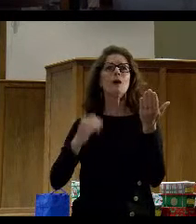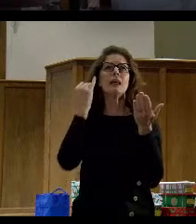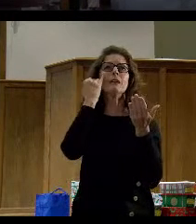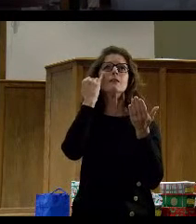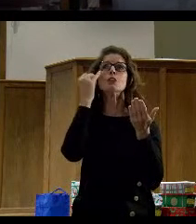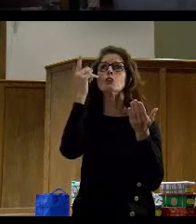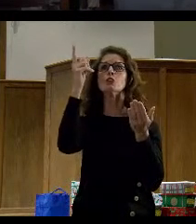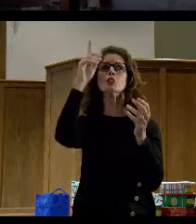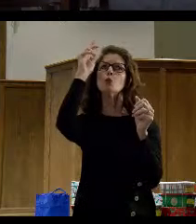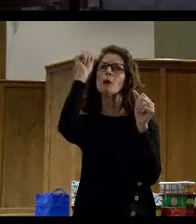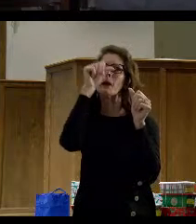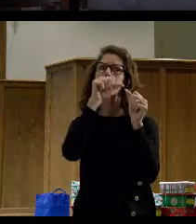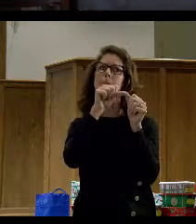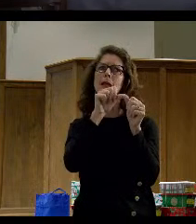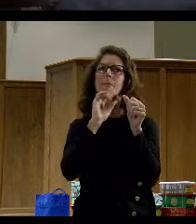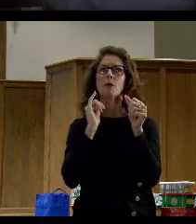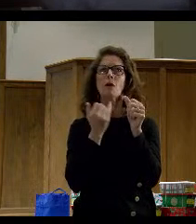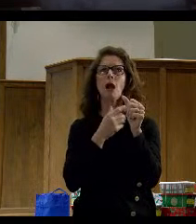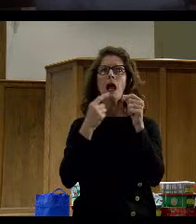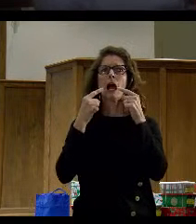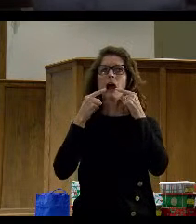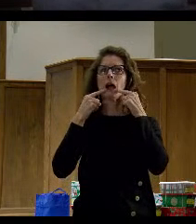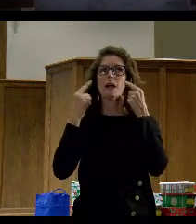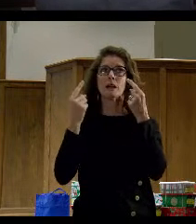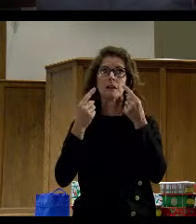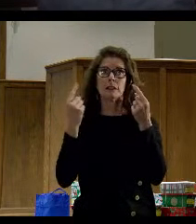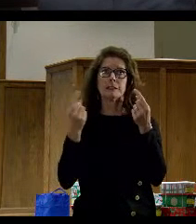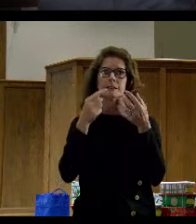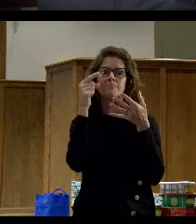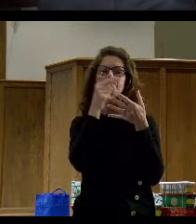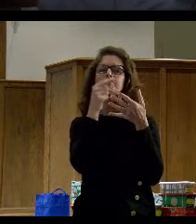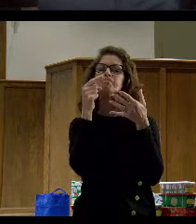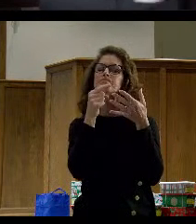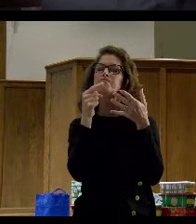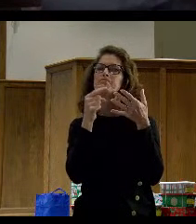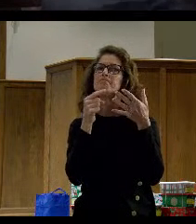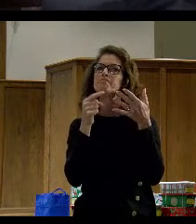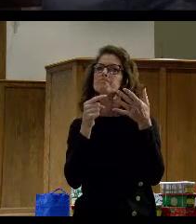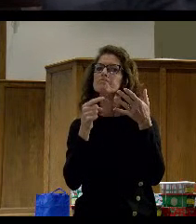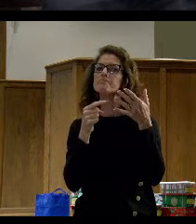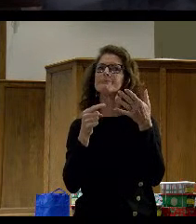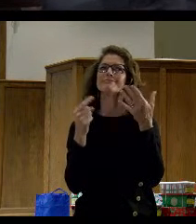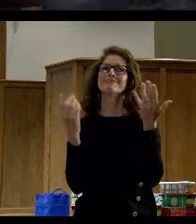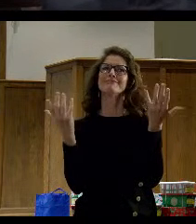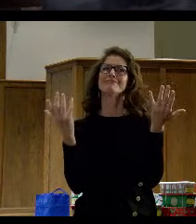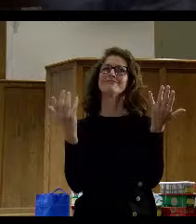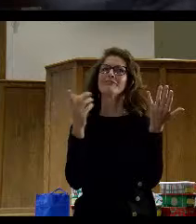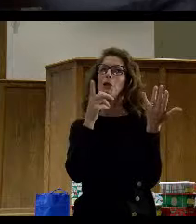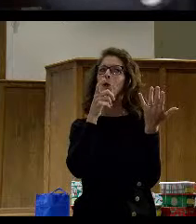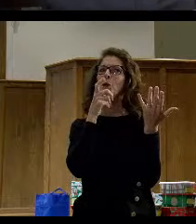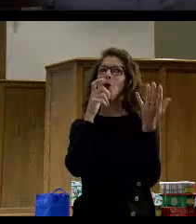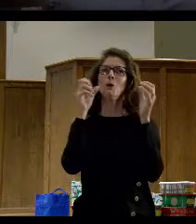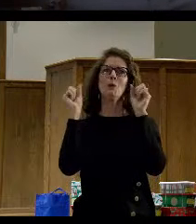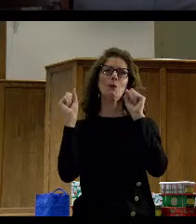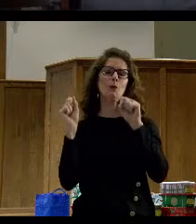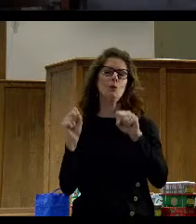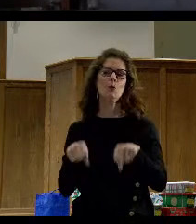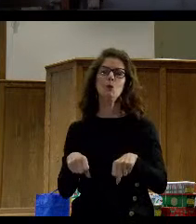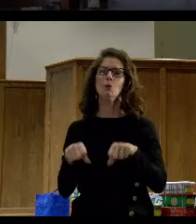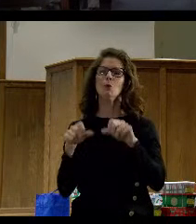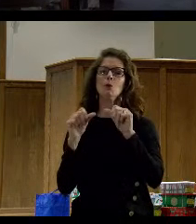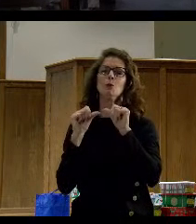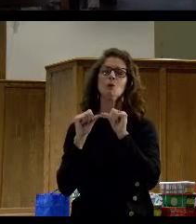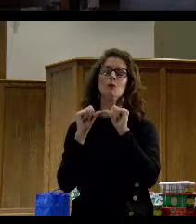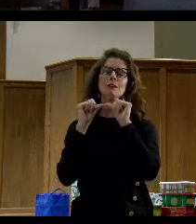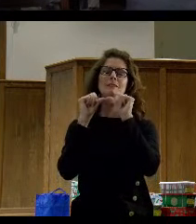Lord, if you mark our transgressions, who would stand? Lord,